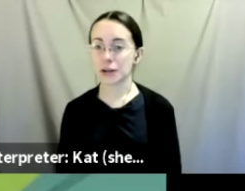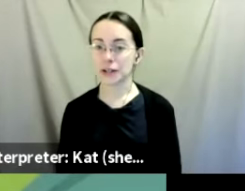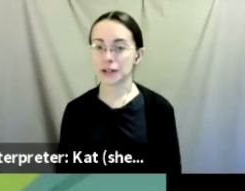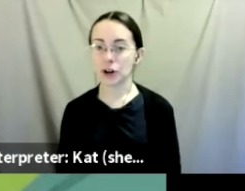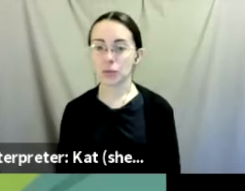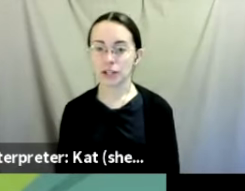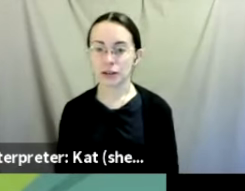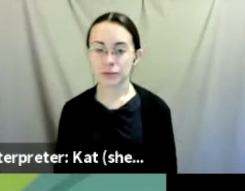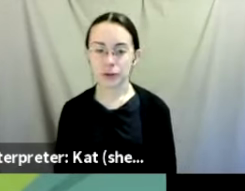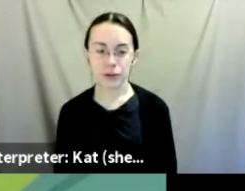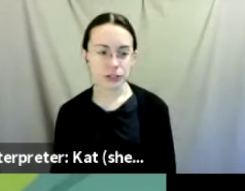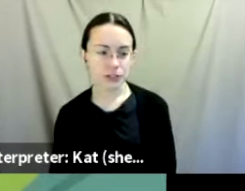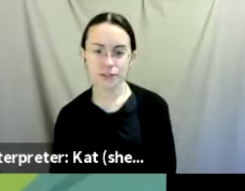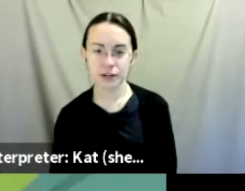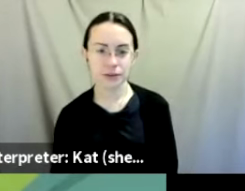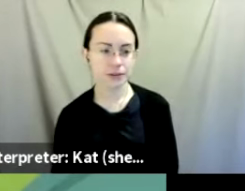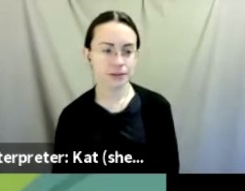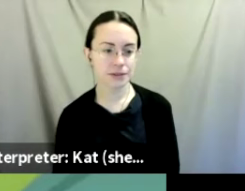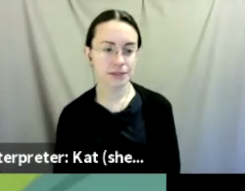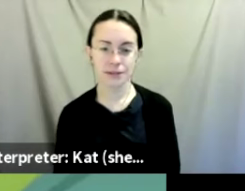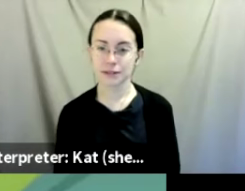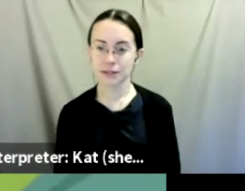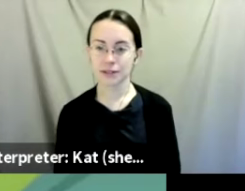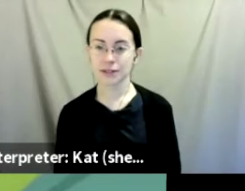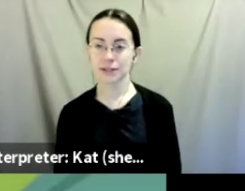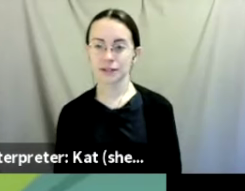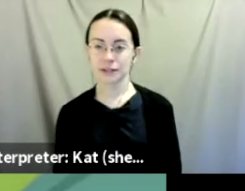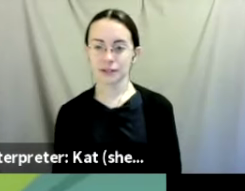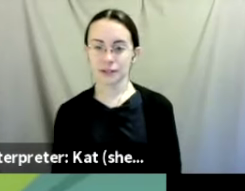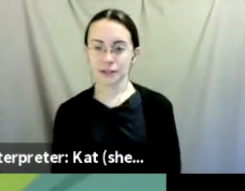So I will open it up for questions now.